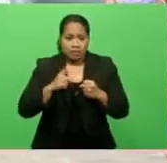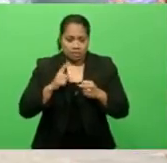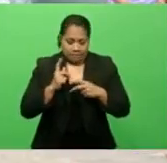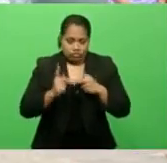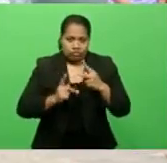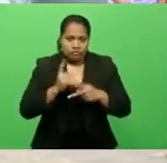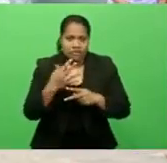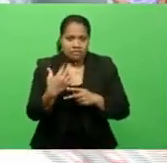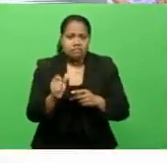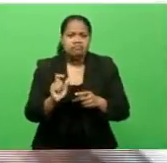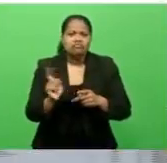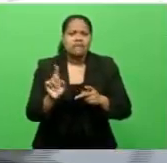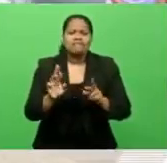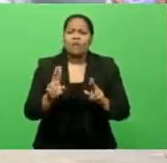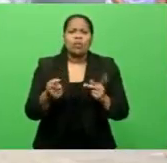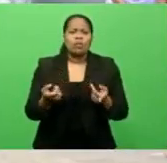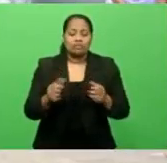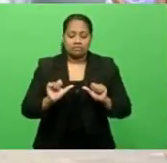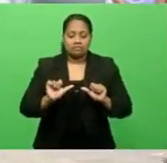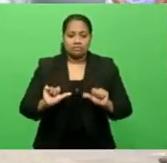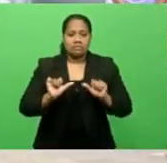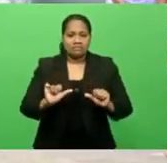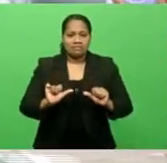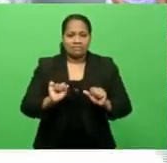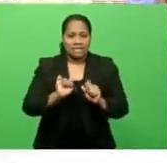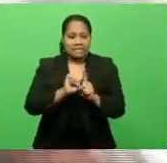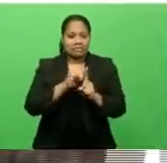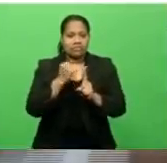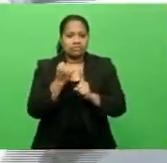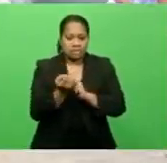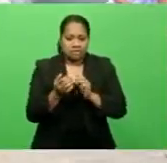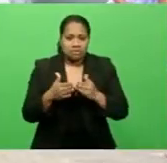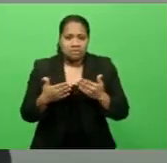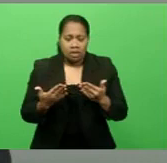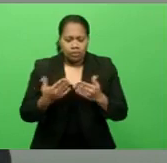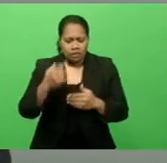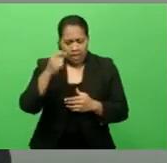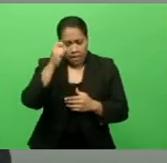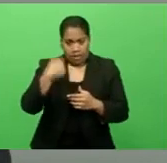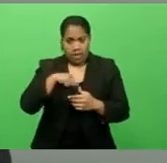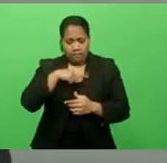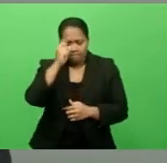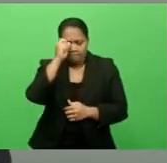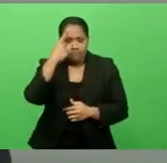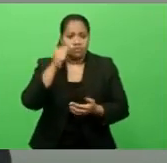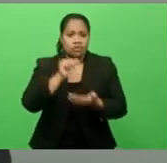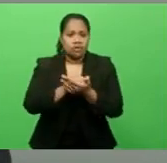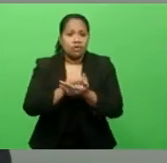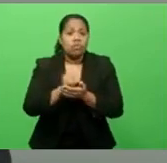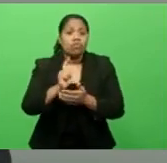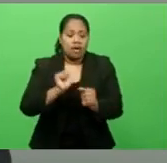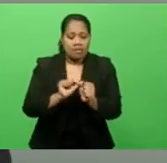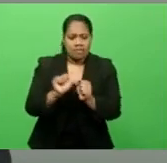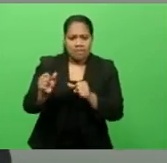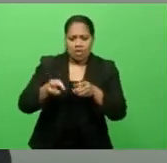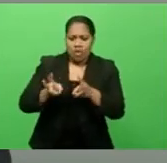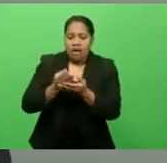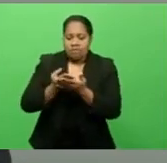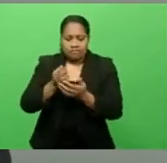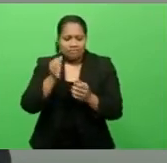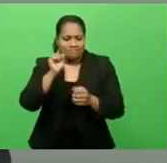nation. We completely understand that the best way to protect our moms and dads and